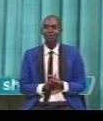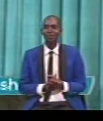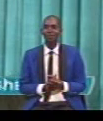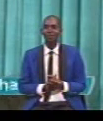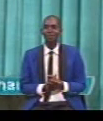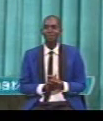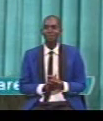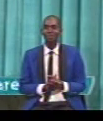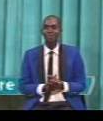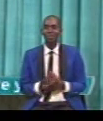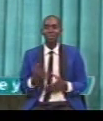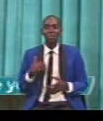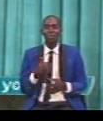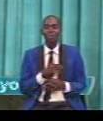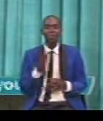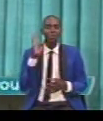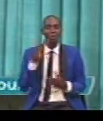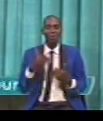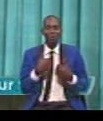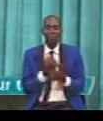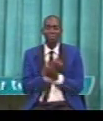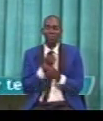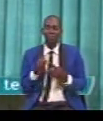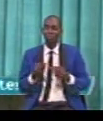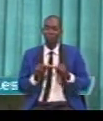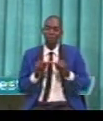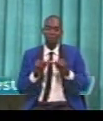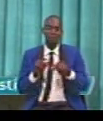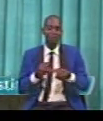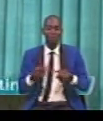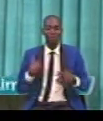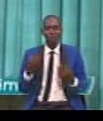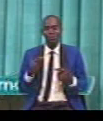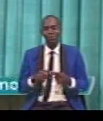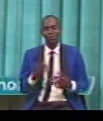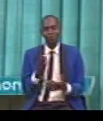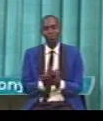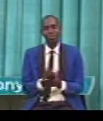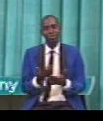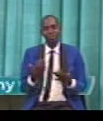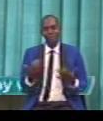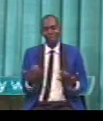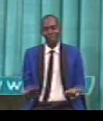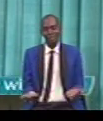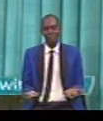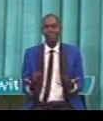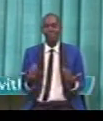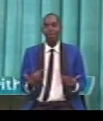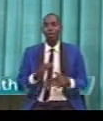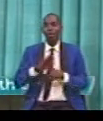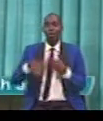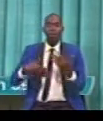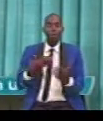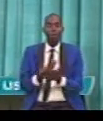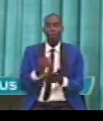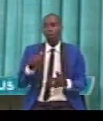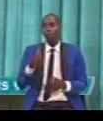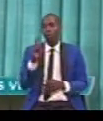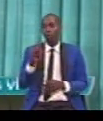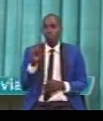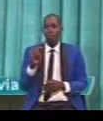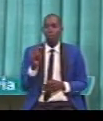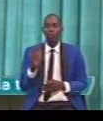We would have loved to continue, but we have to round off here. Please, all other testimonies should be shared in